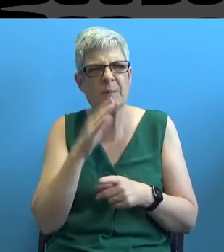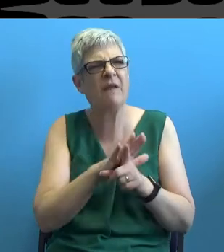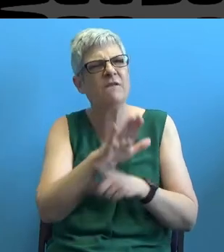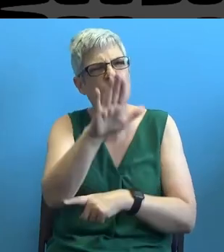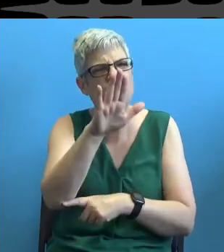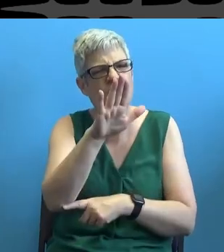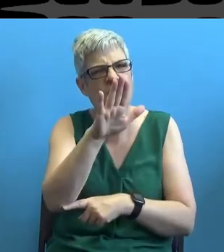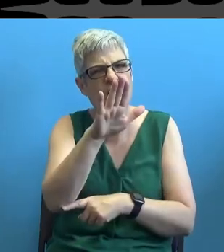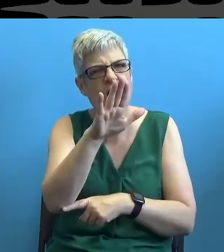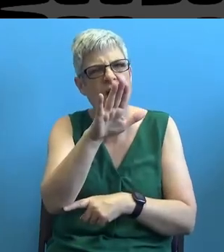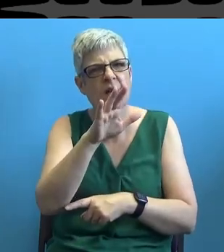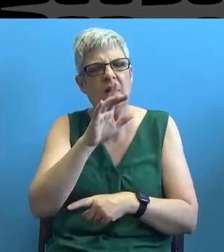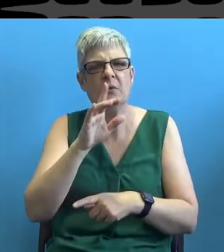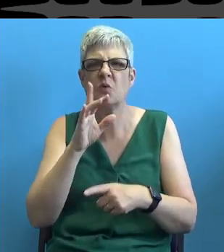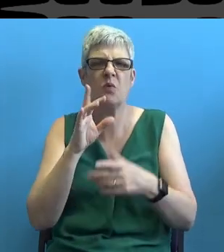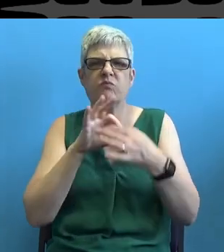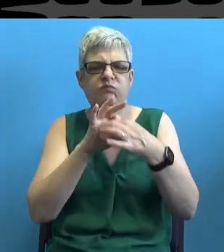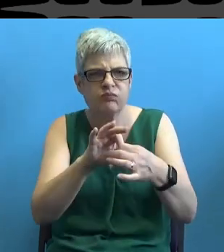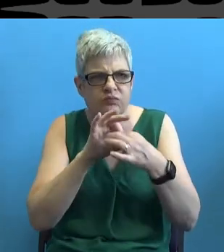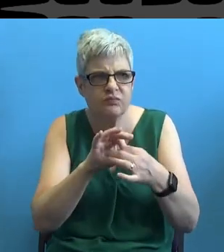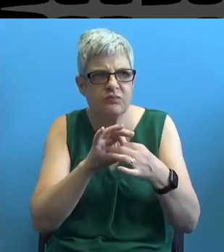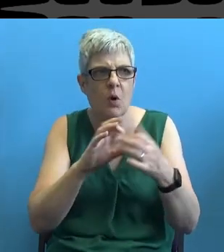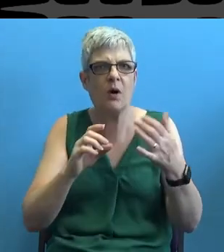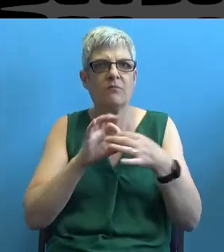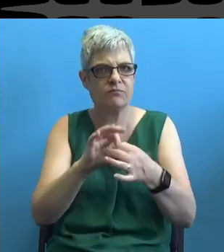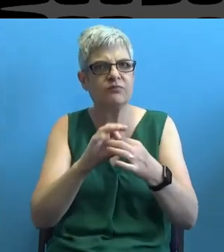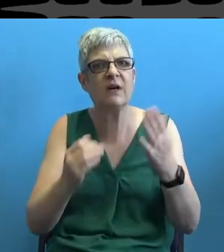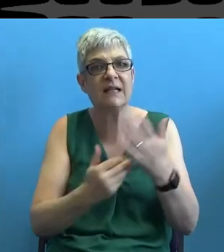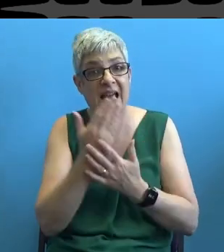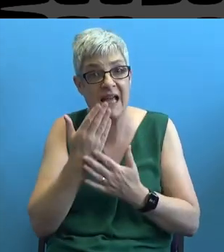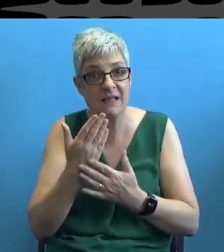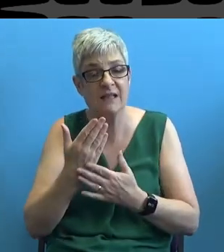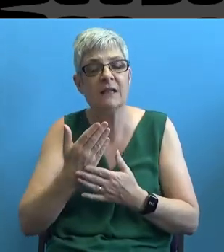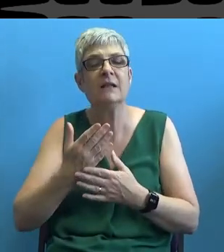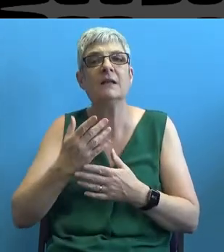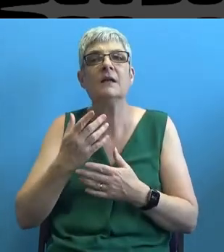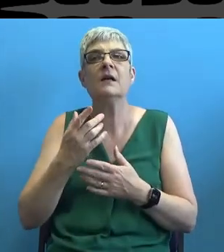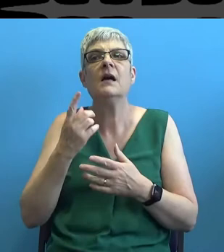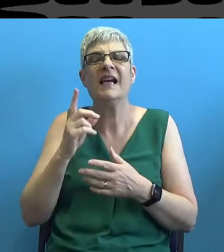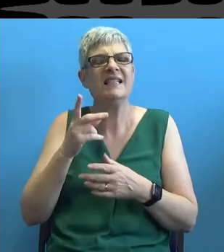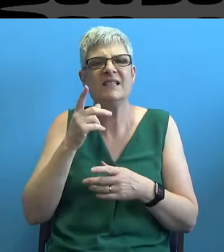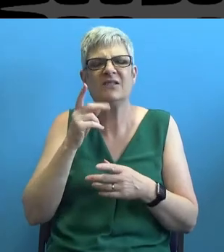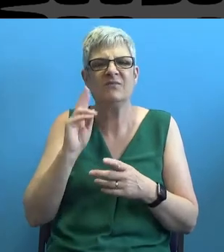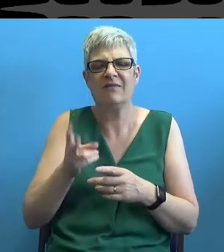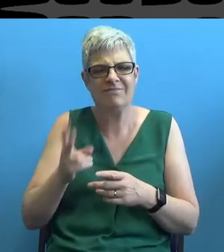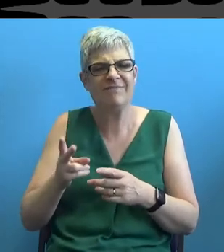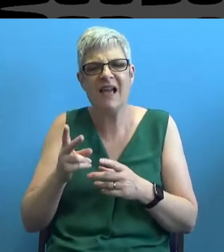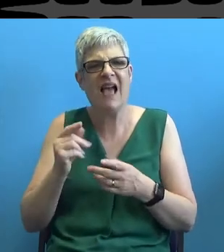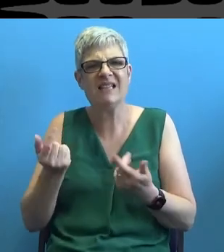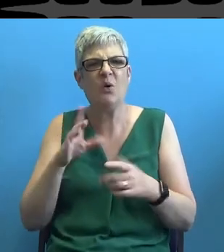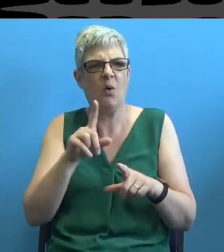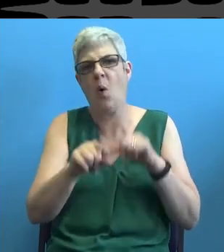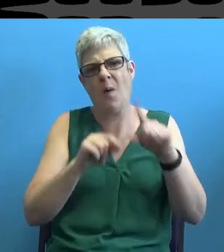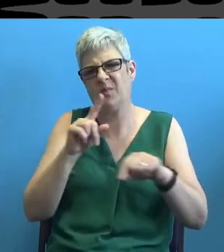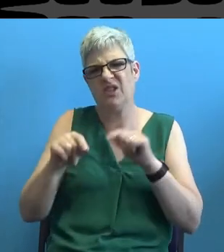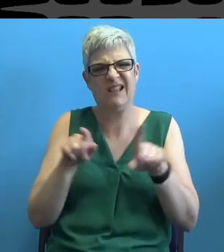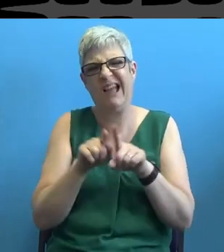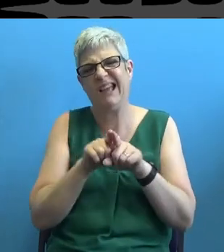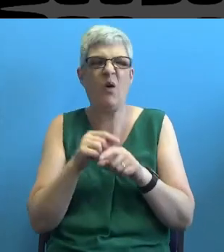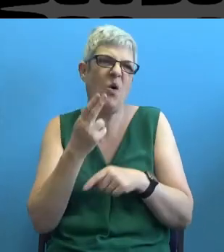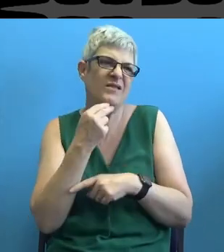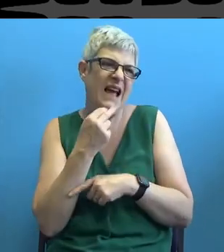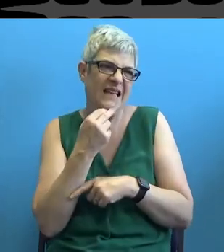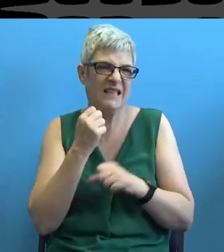or re-engage in, it's not some option like, oh, wouldn't it be nice to have church like we can have a